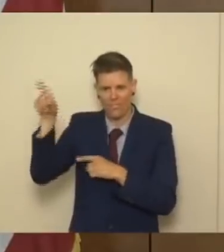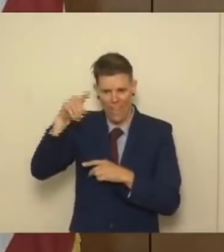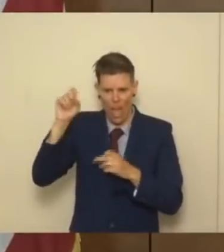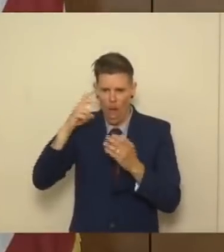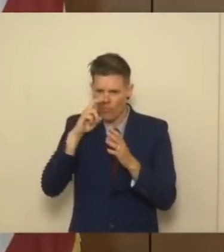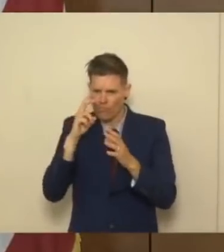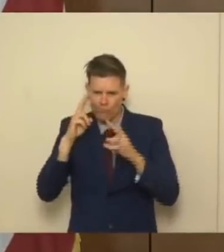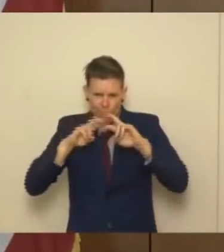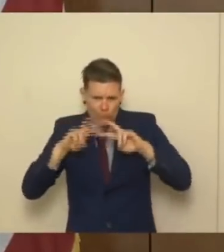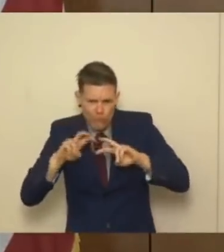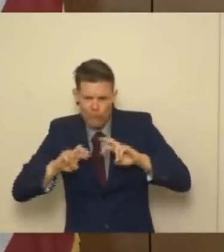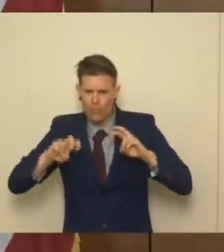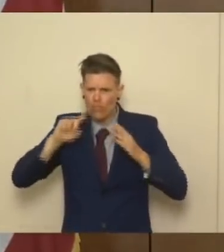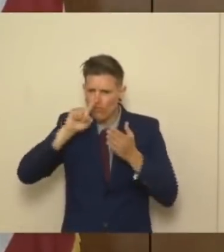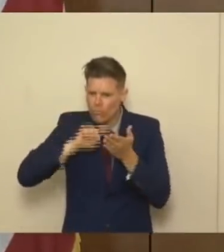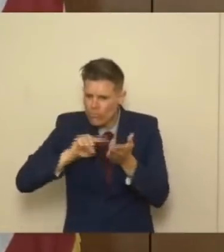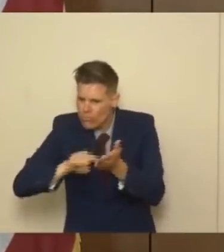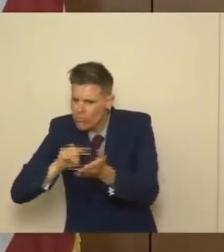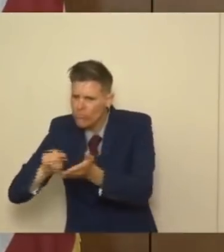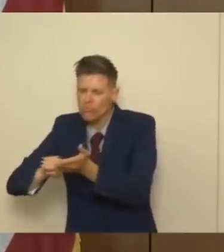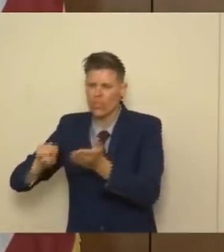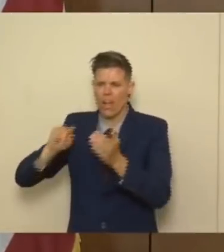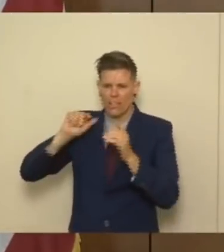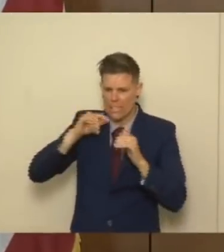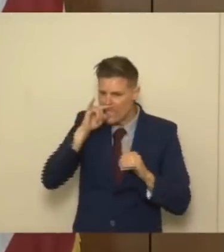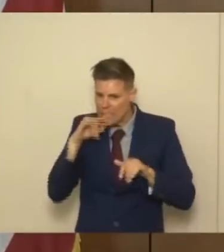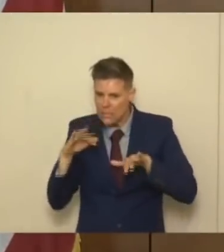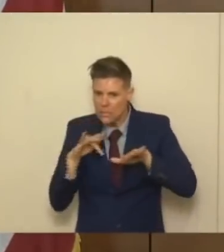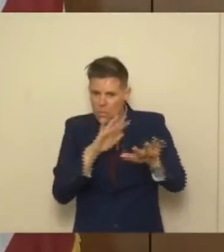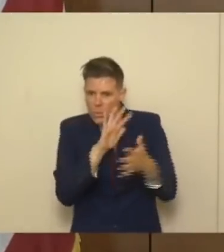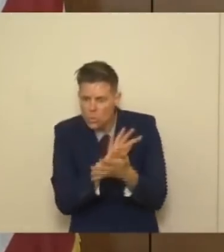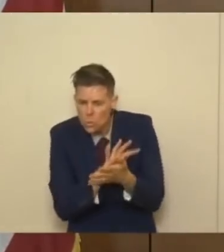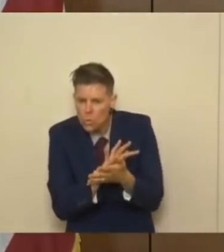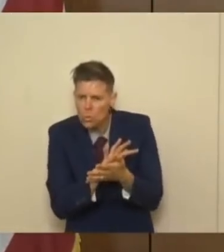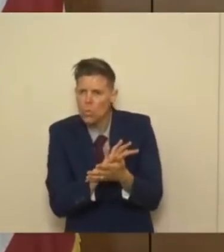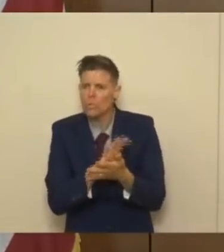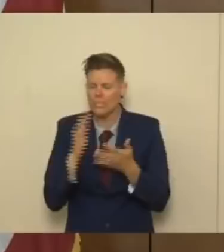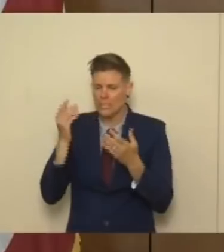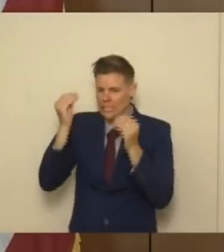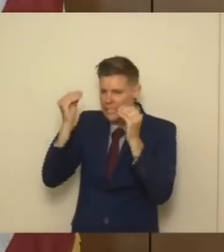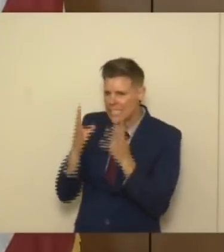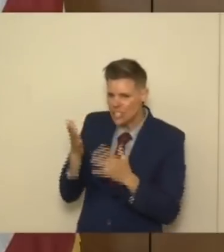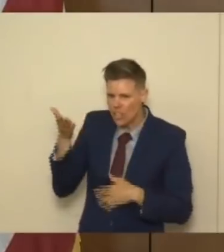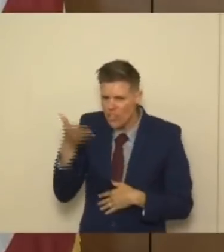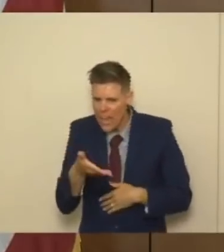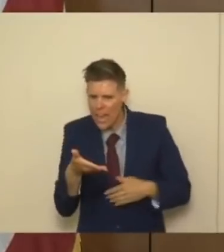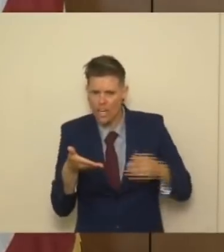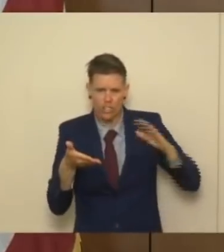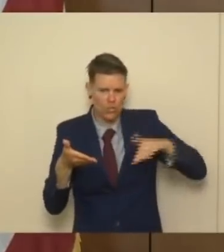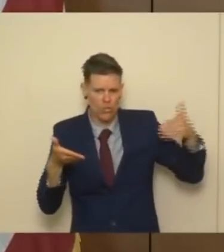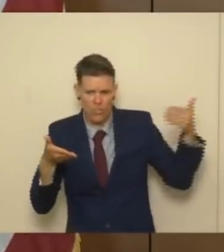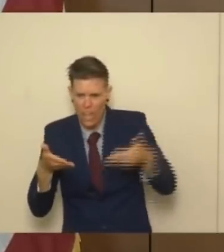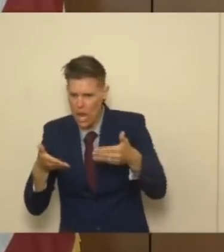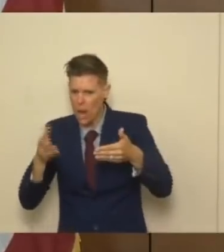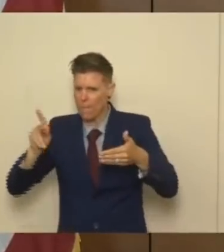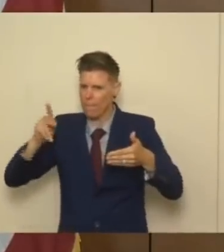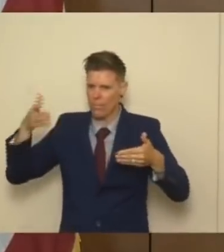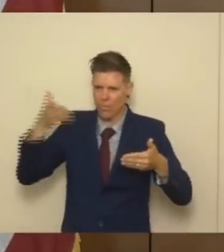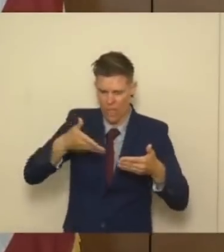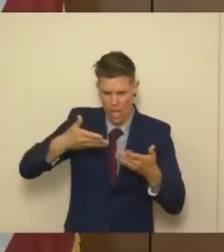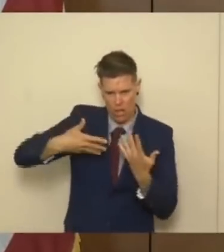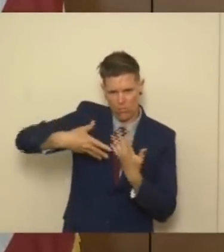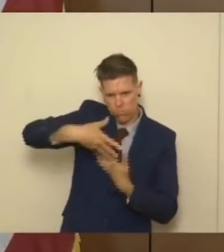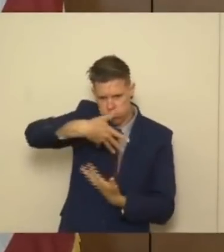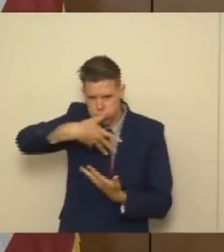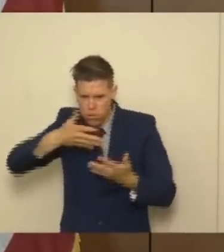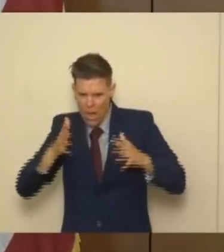at school, and you have folks in close confined areas, even with social distancing measures, right? What